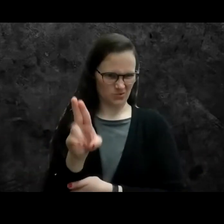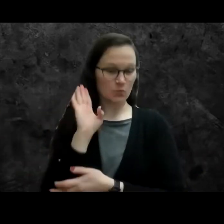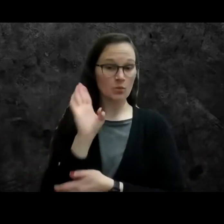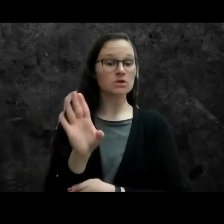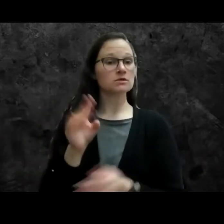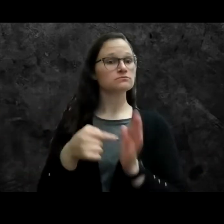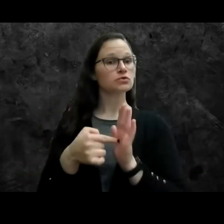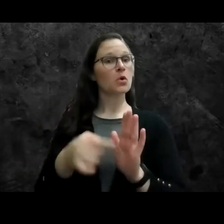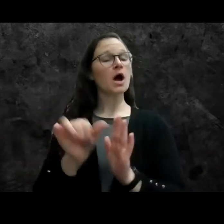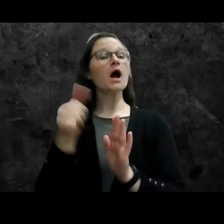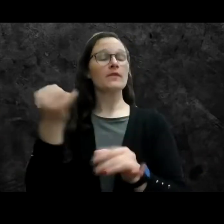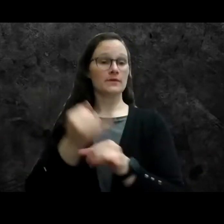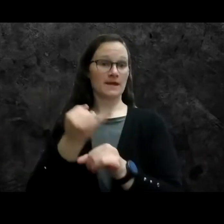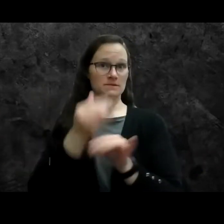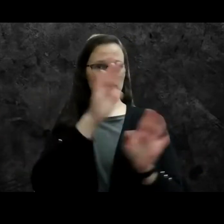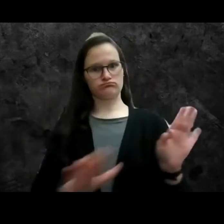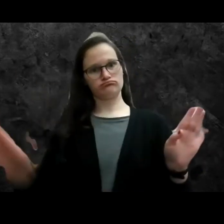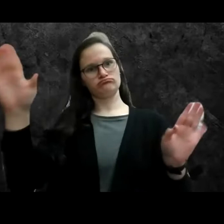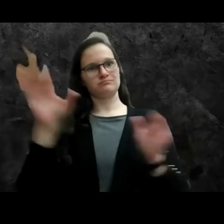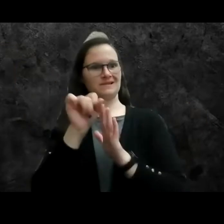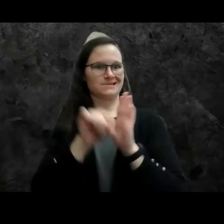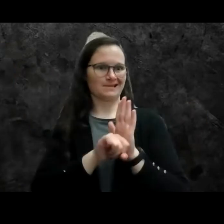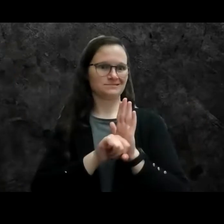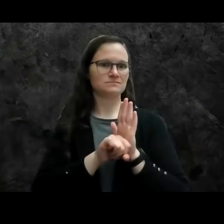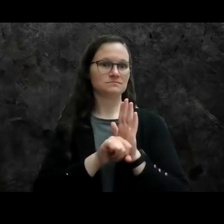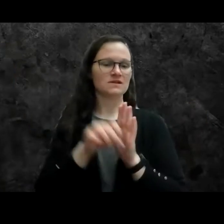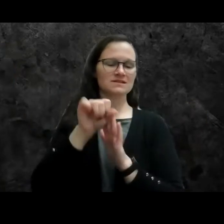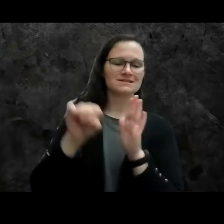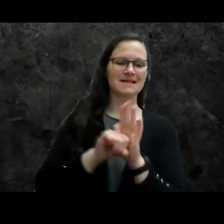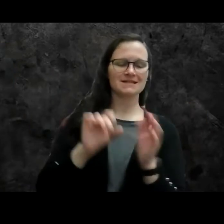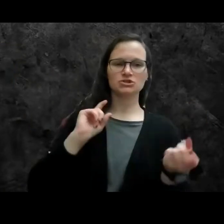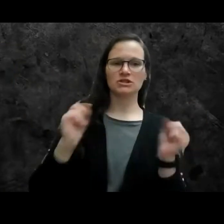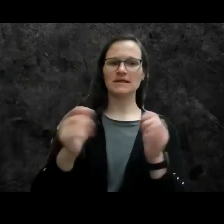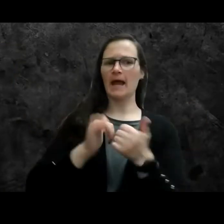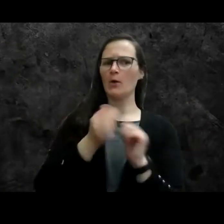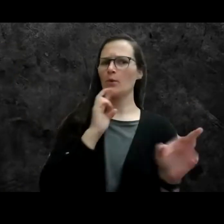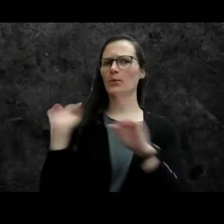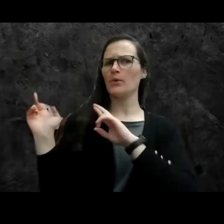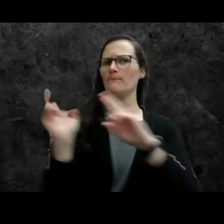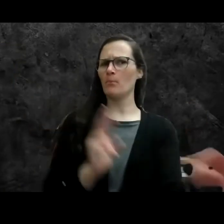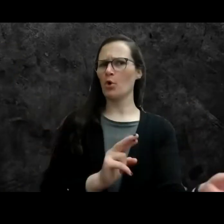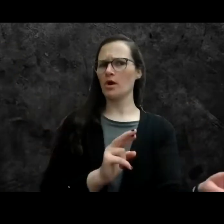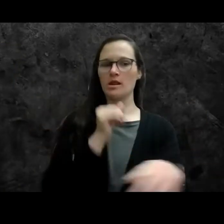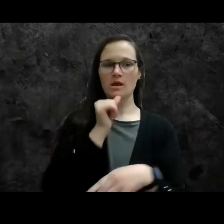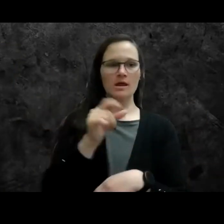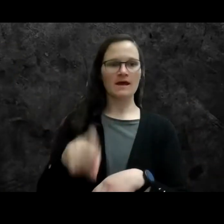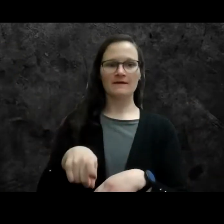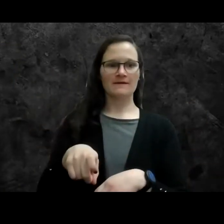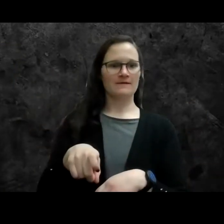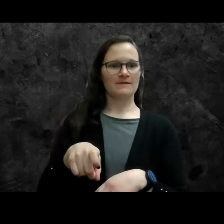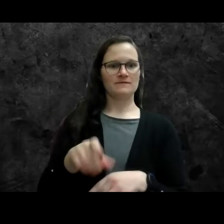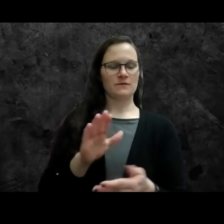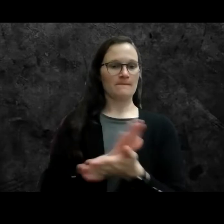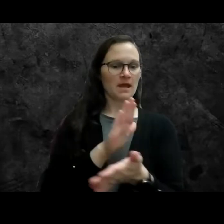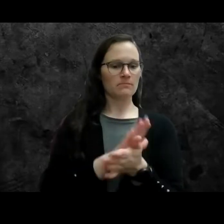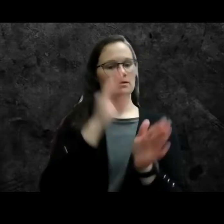and the state. The state changed the way that we have to report our data. Rather than Excel pieces of paper that we had to fill